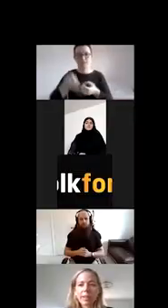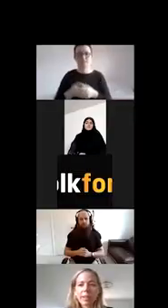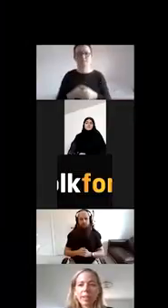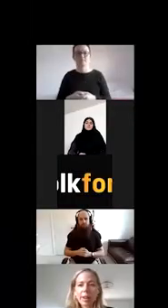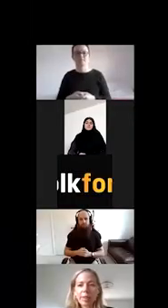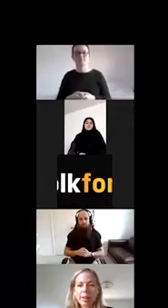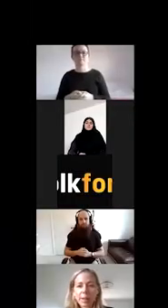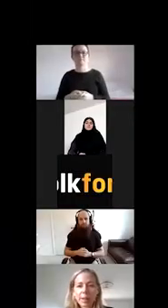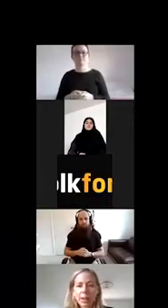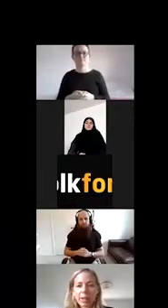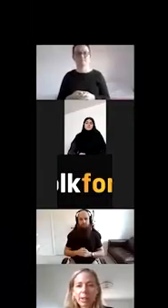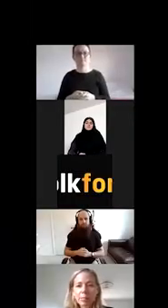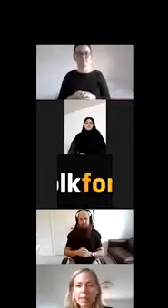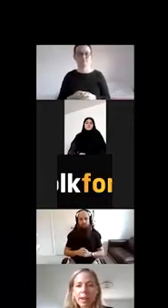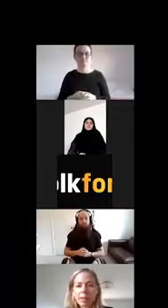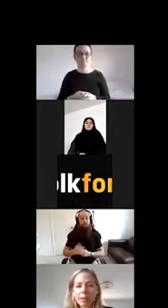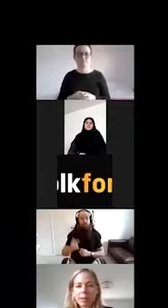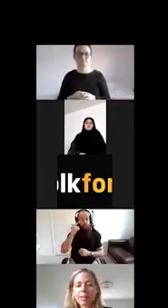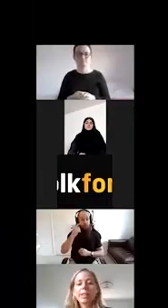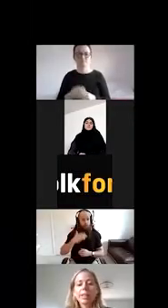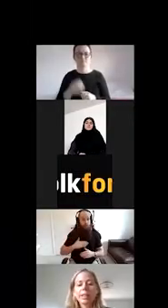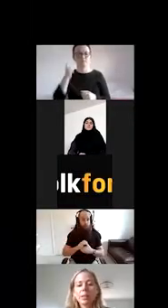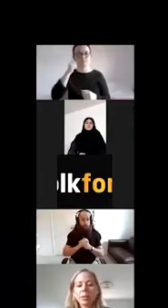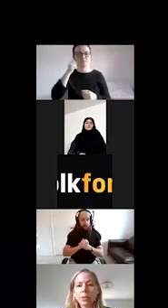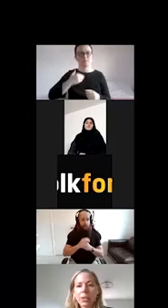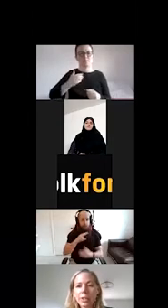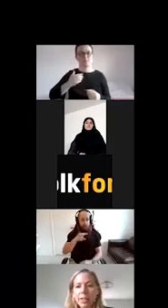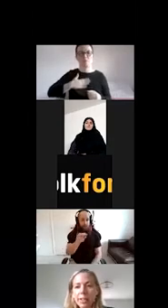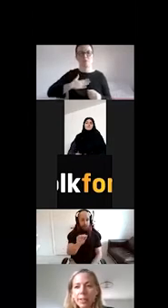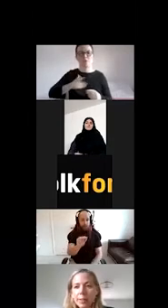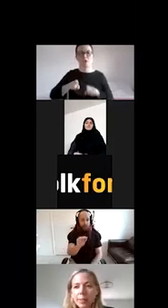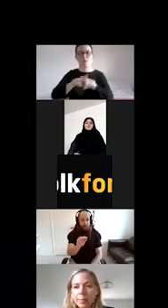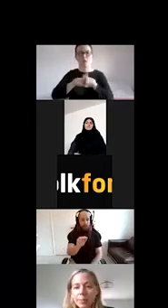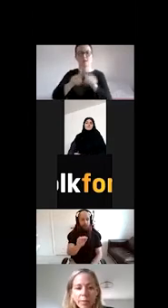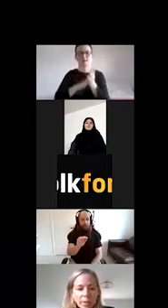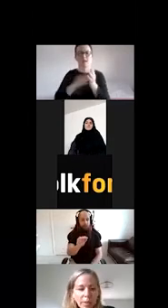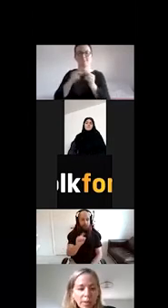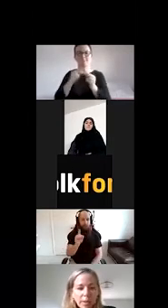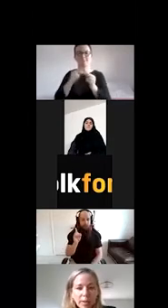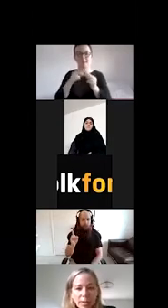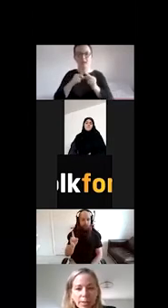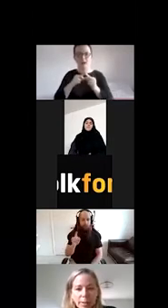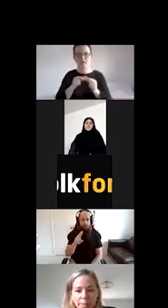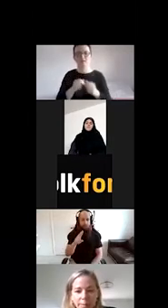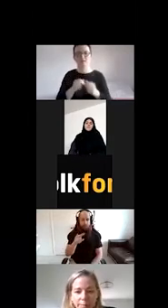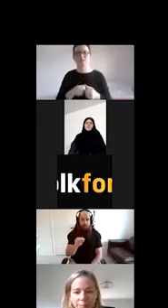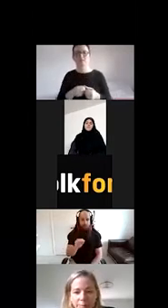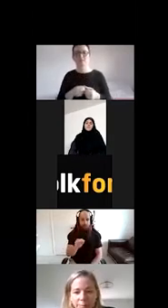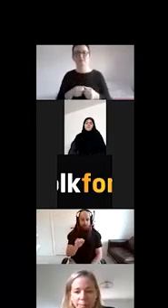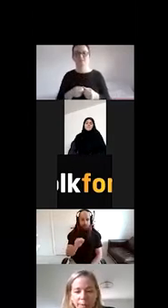And I think my colleague Mia will share